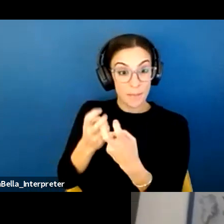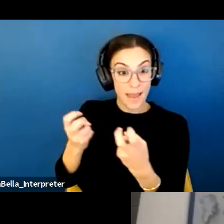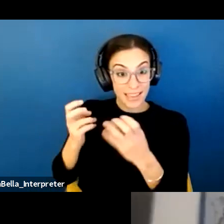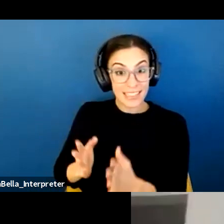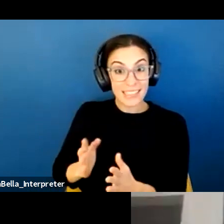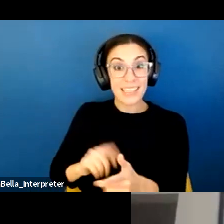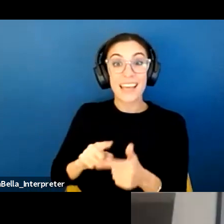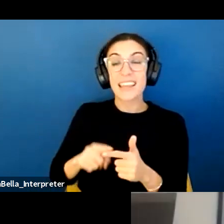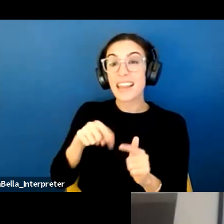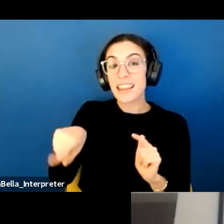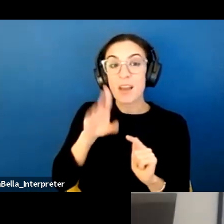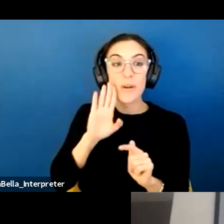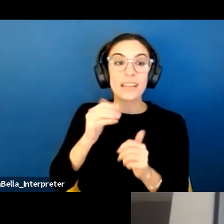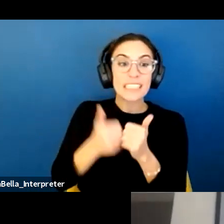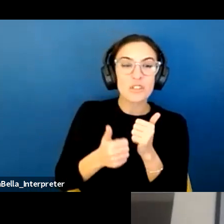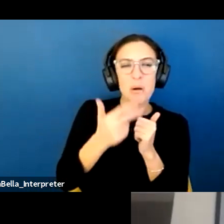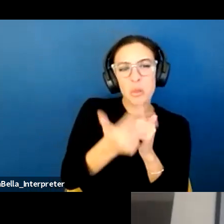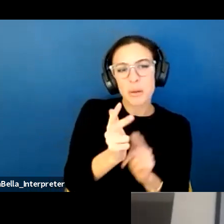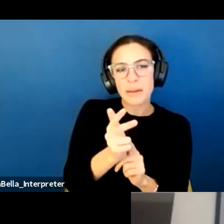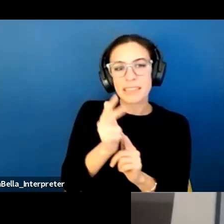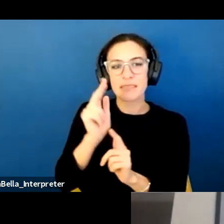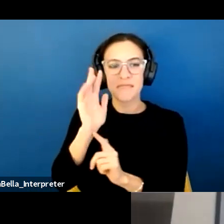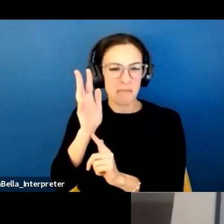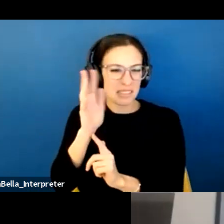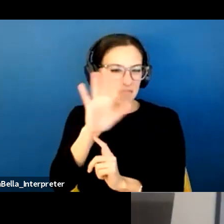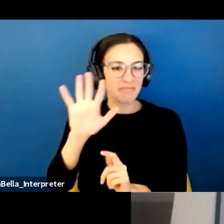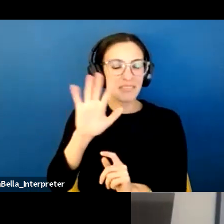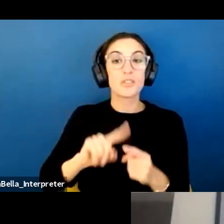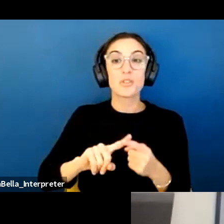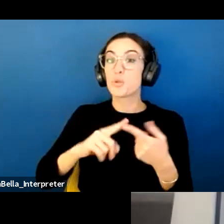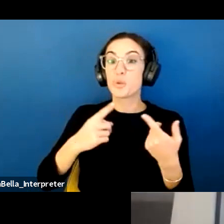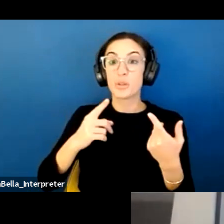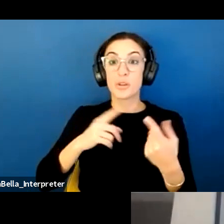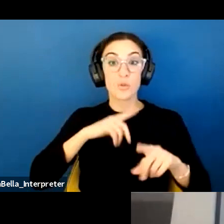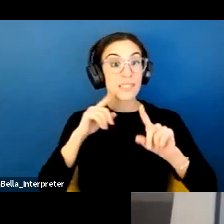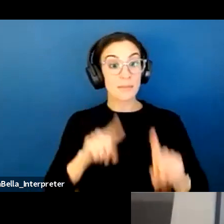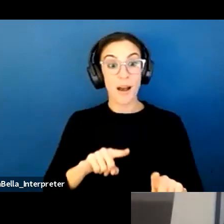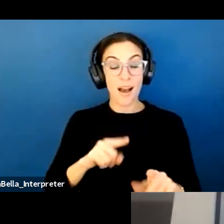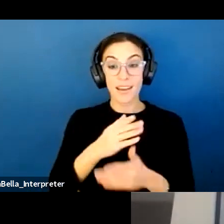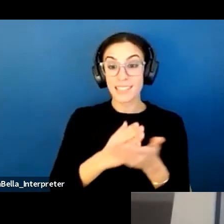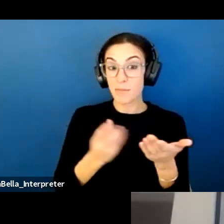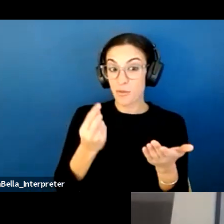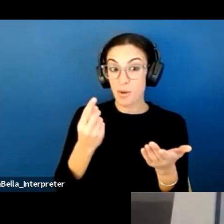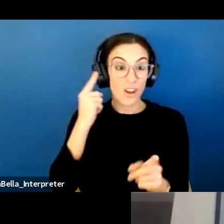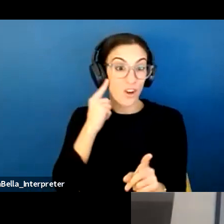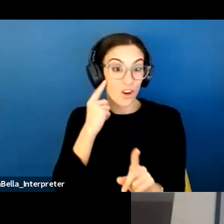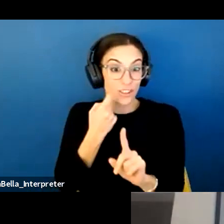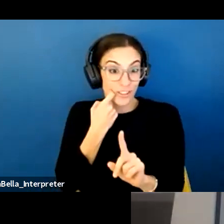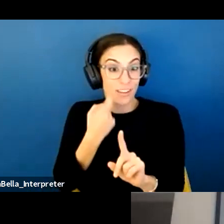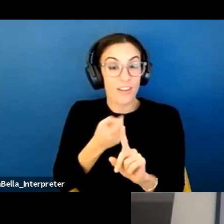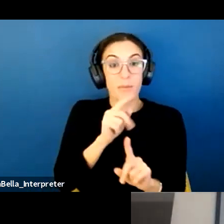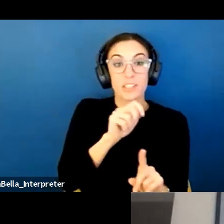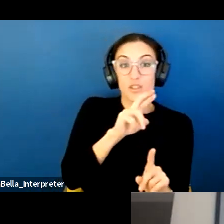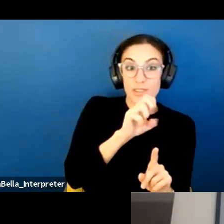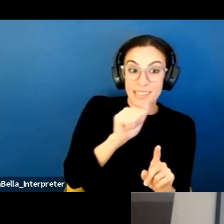5 minutes to not only maybe respond to some of the things that they've recently heard from both Theresa and Neil, but also share sort of